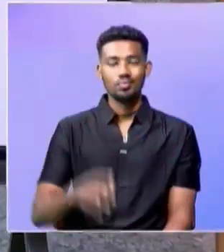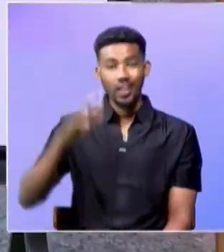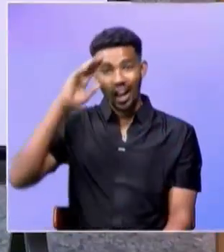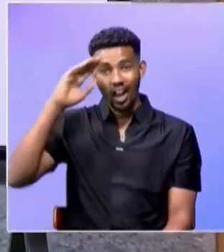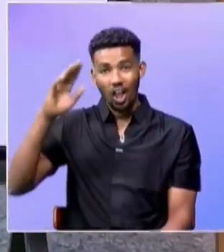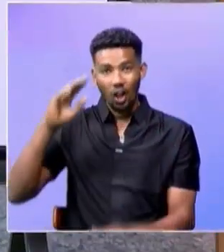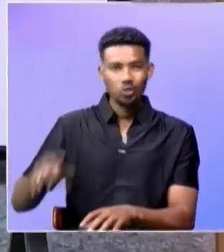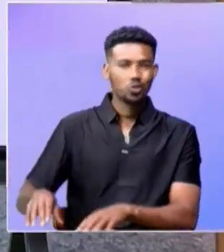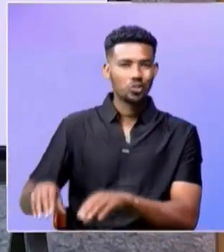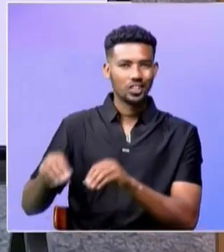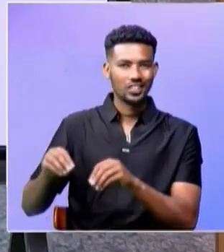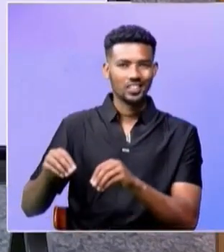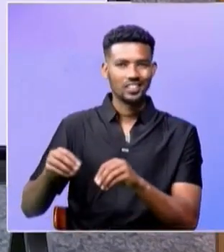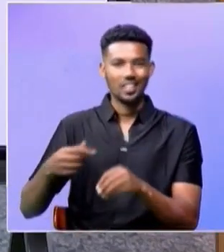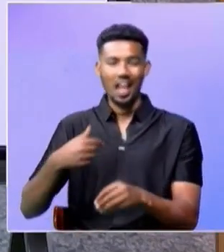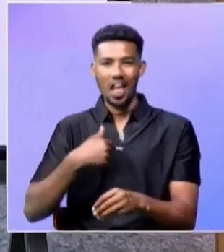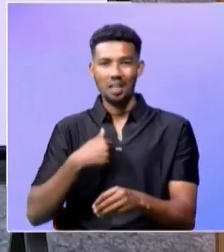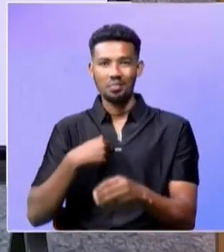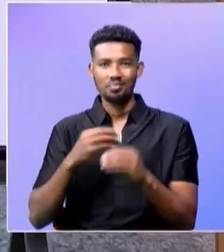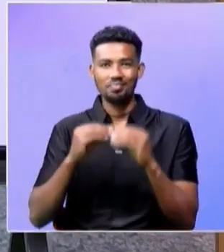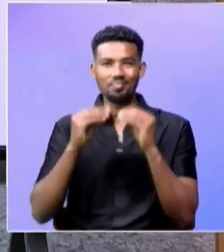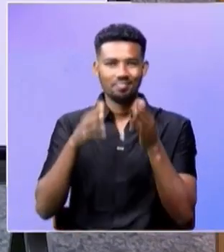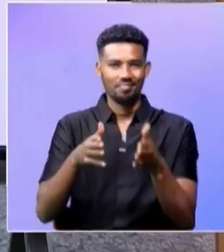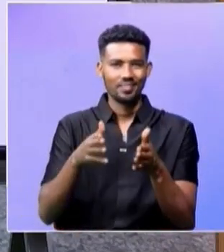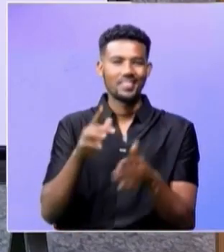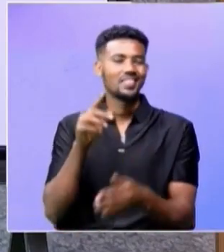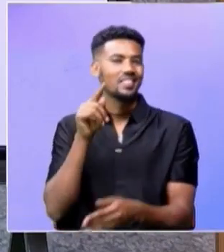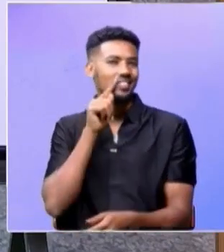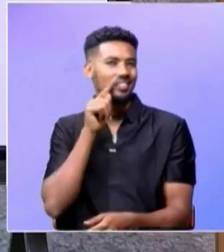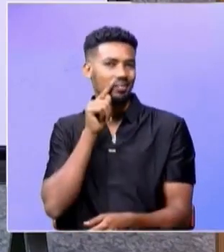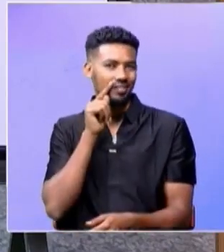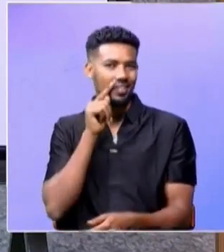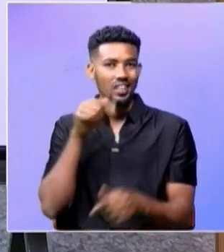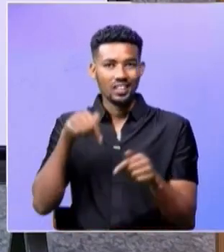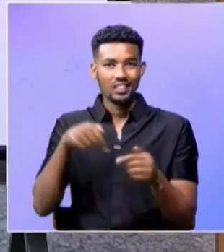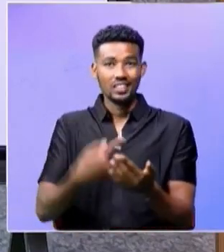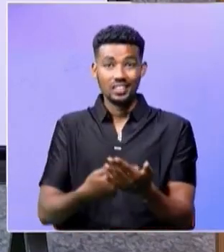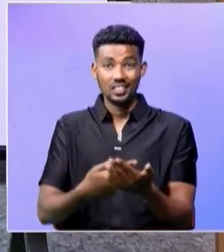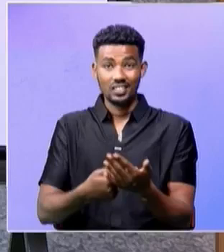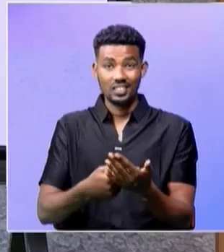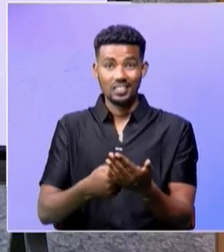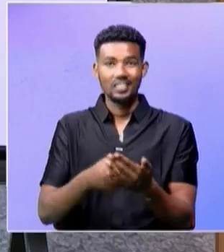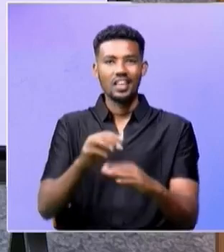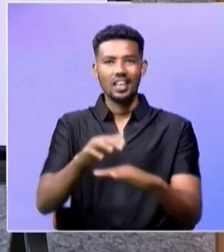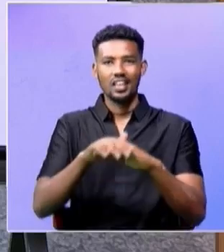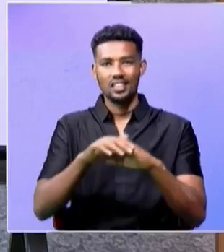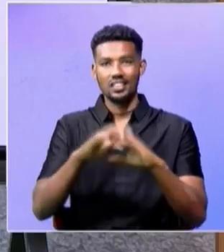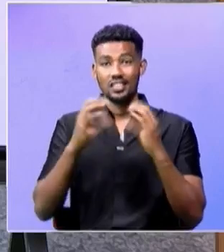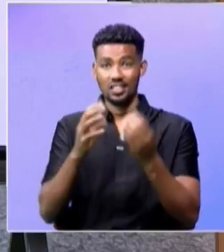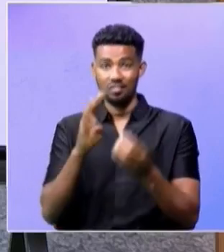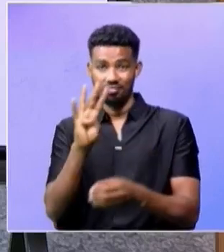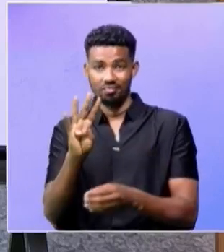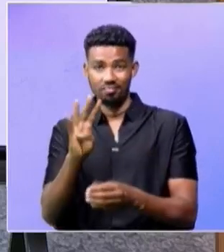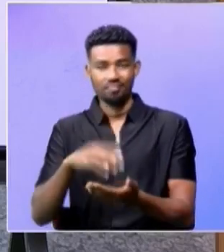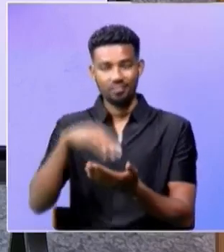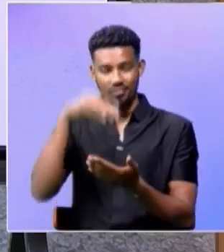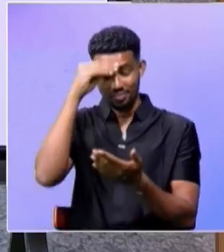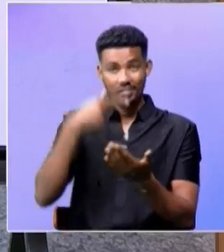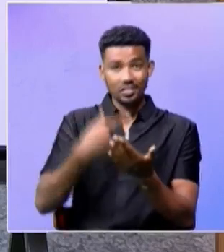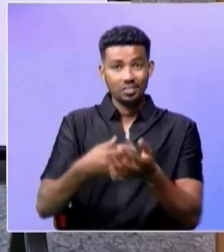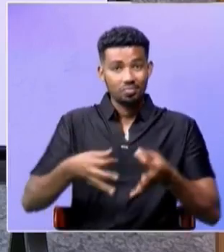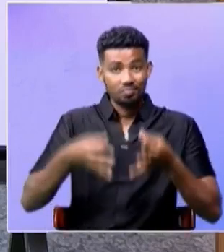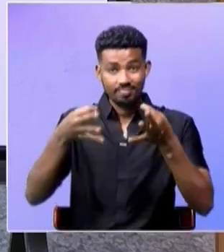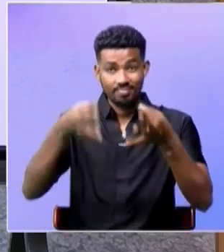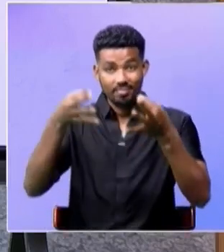Hello students, I am Miss Nabila. This is English Grade 4 lesson. This program is brought to you by City Government of Addis